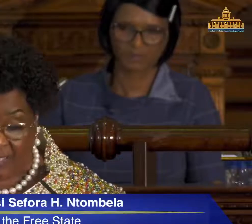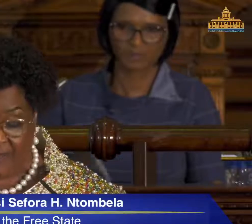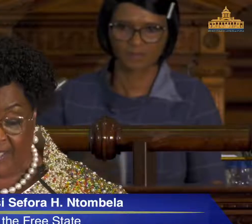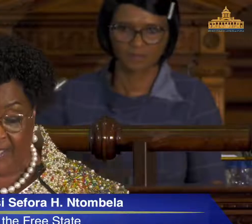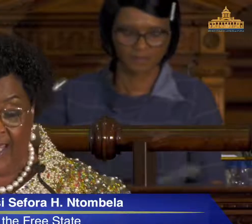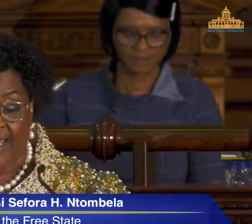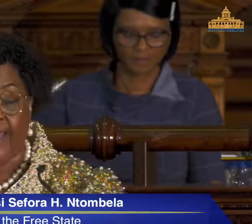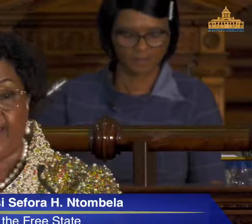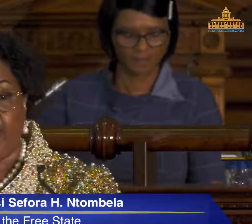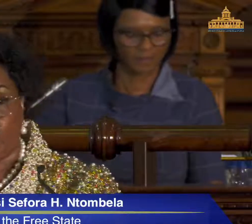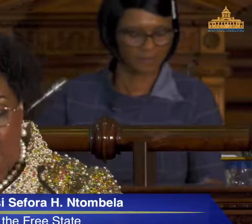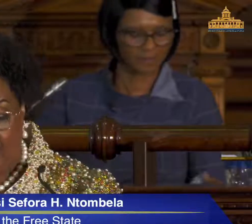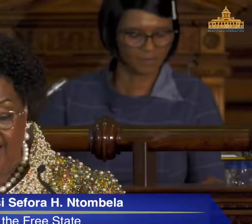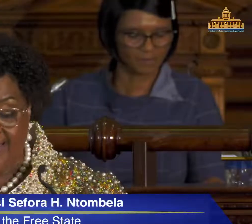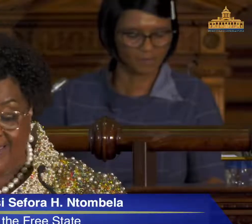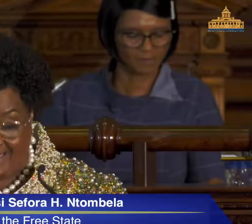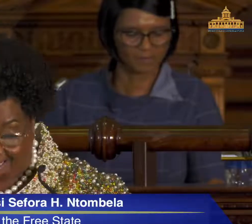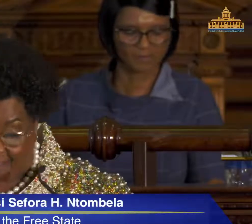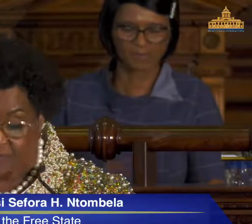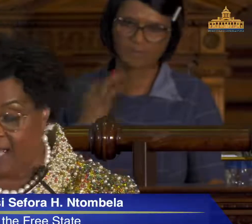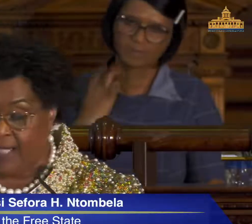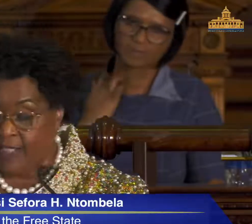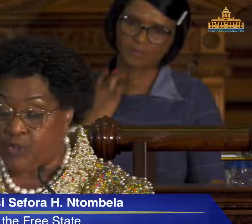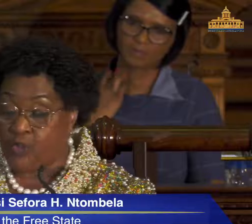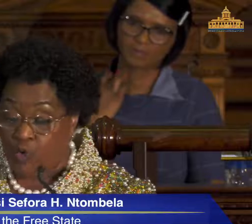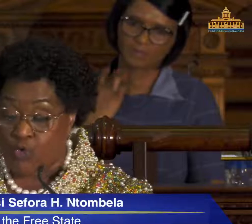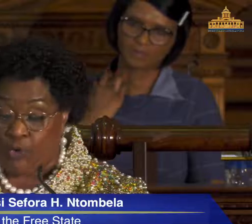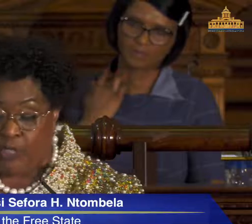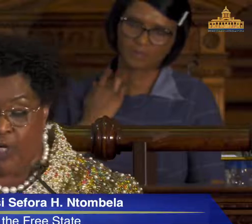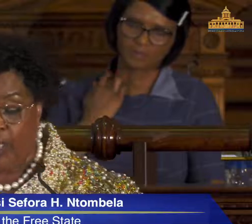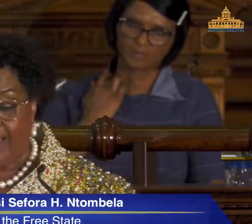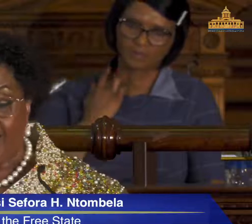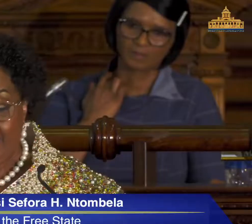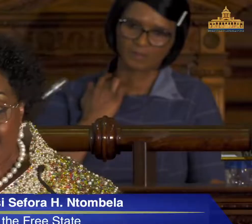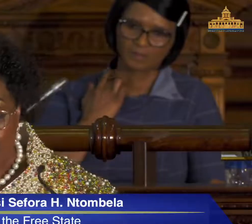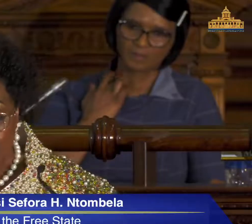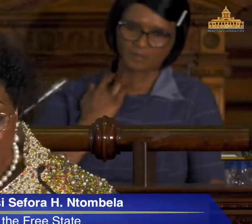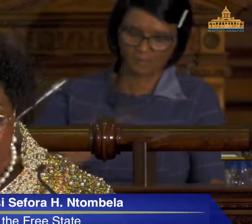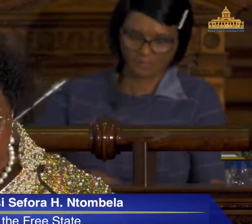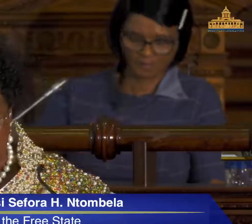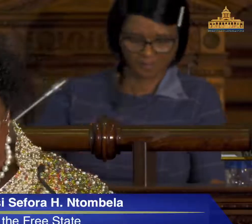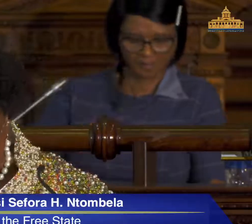single department, a disclaimer. It shows